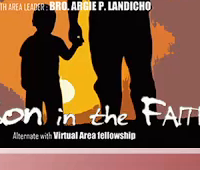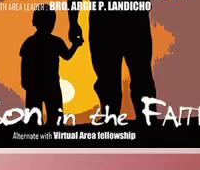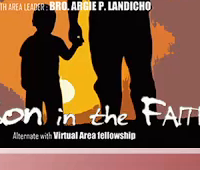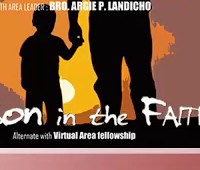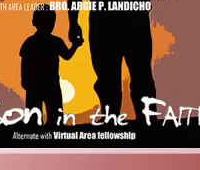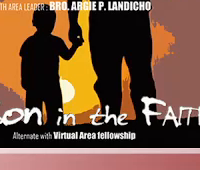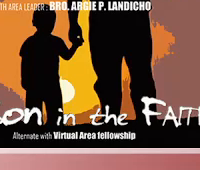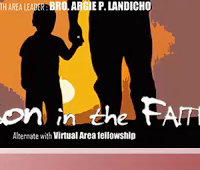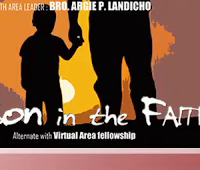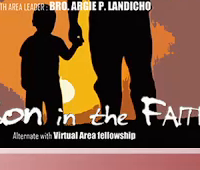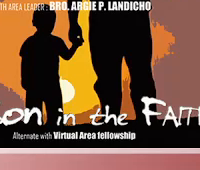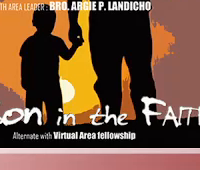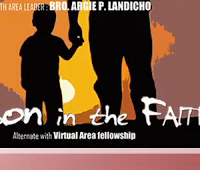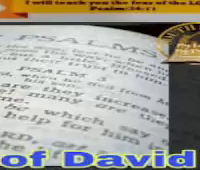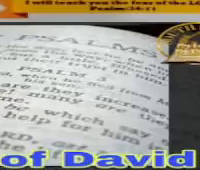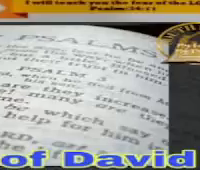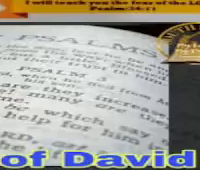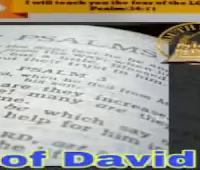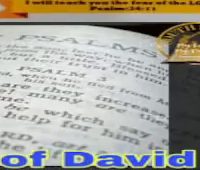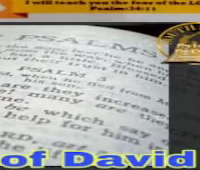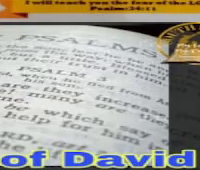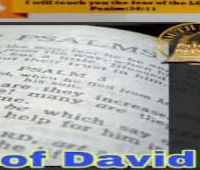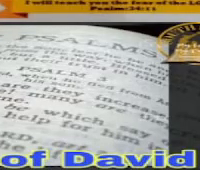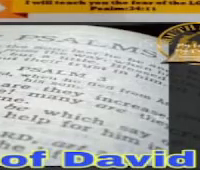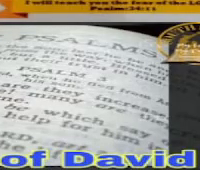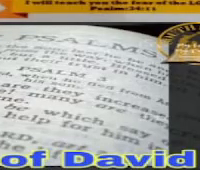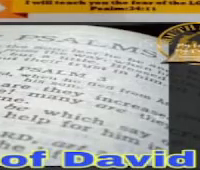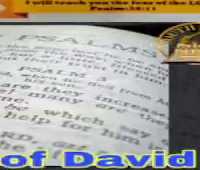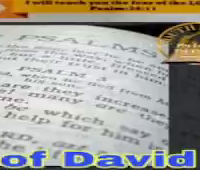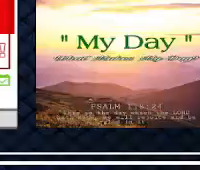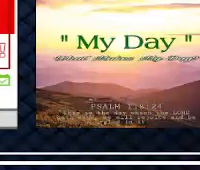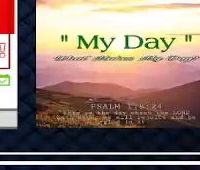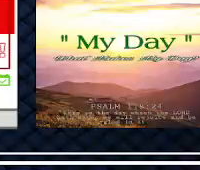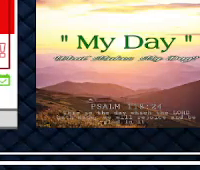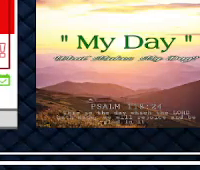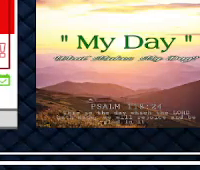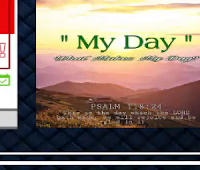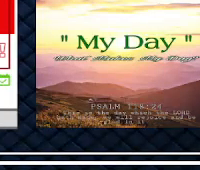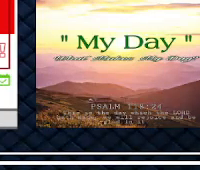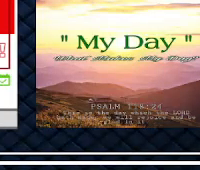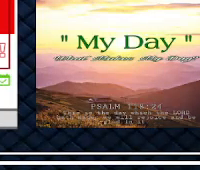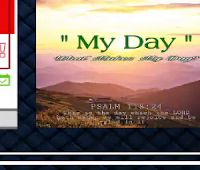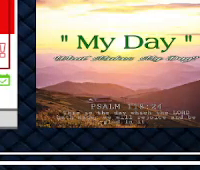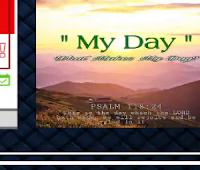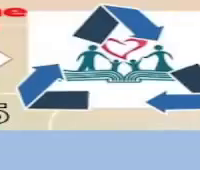When I get carried away.